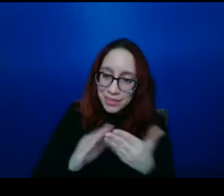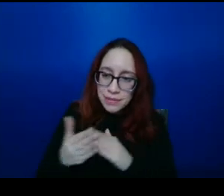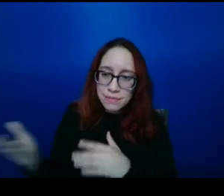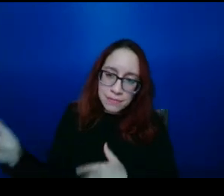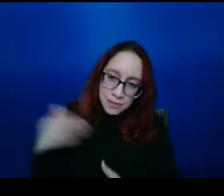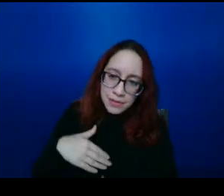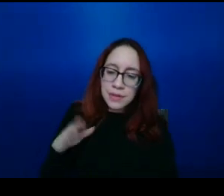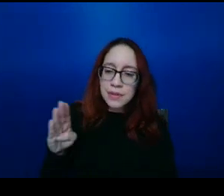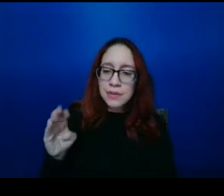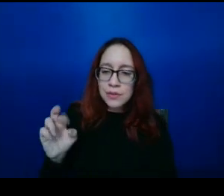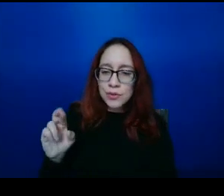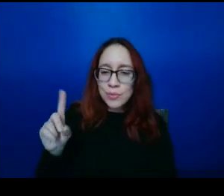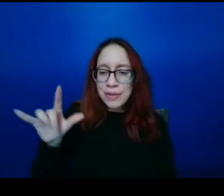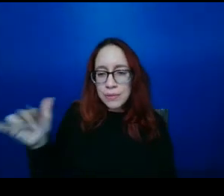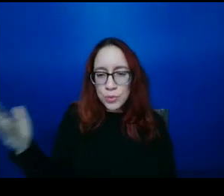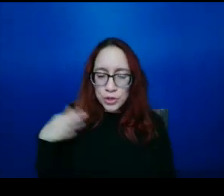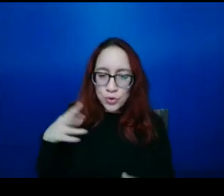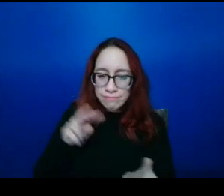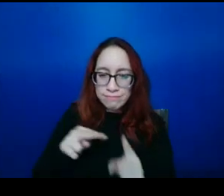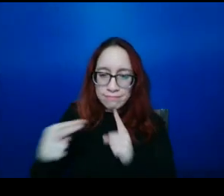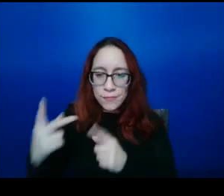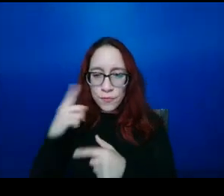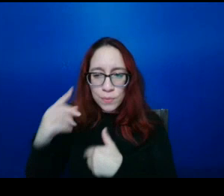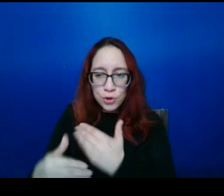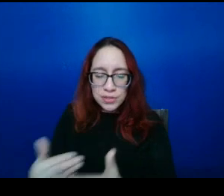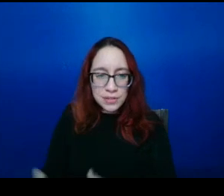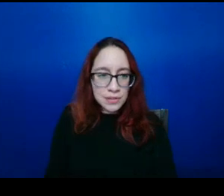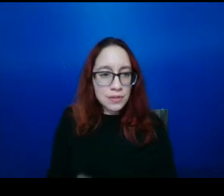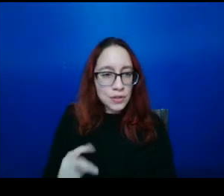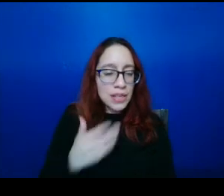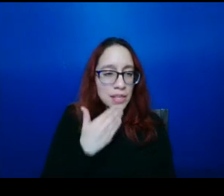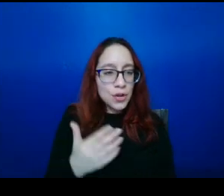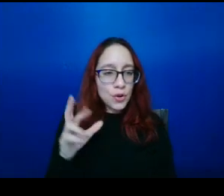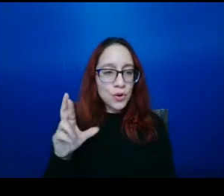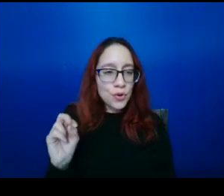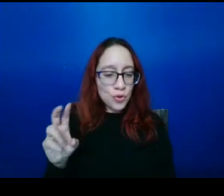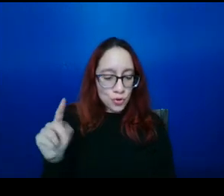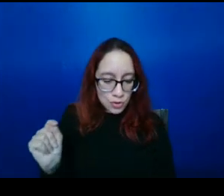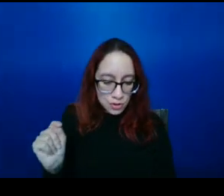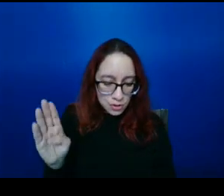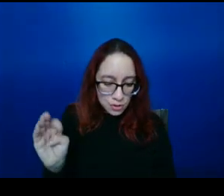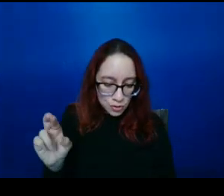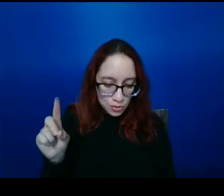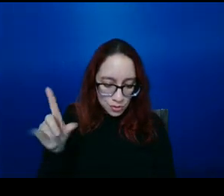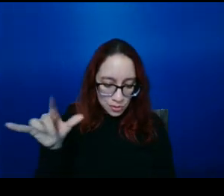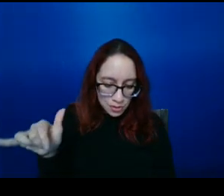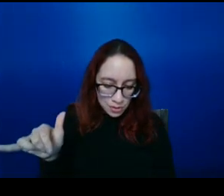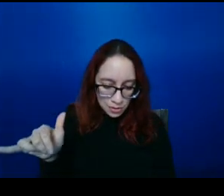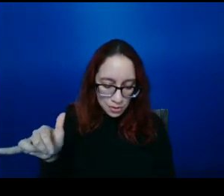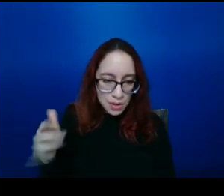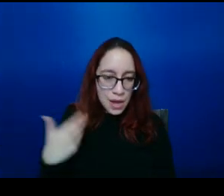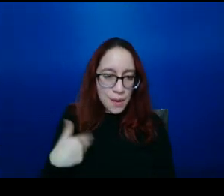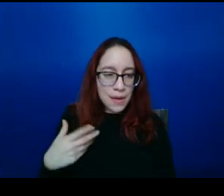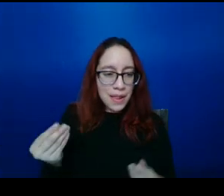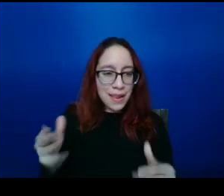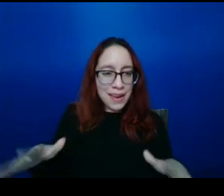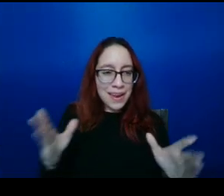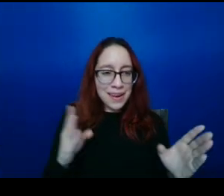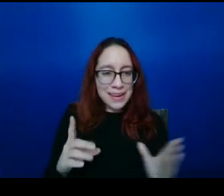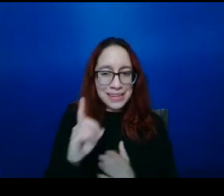you'd love to hear your perspective on the process. Sure, thank you, Robert. Bradley Miller, I'm the land planner with Urban